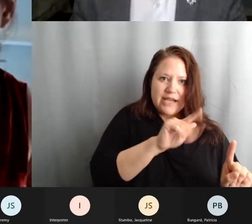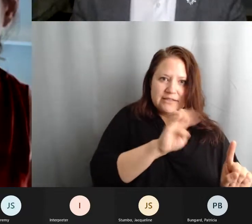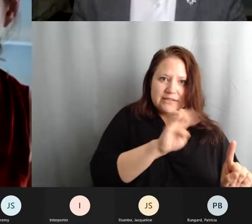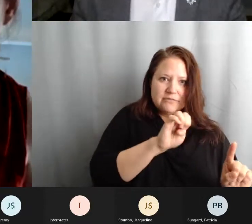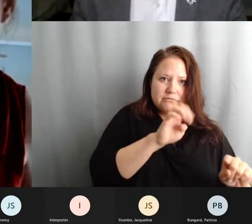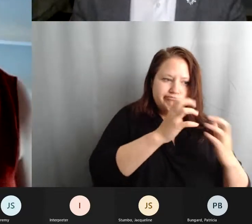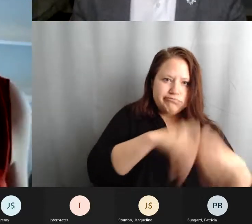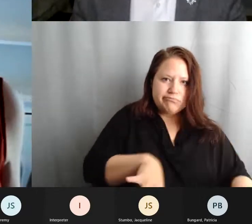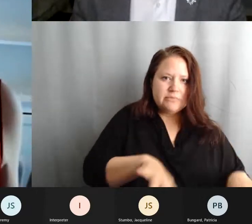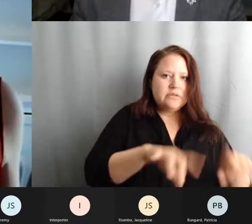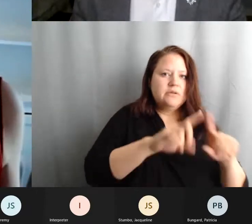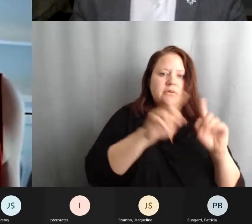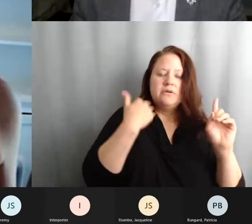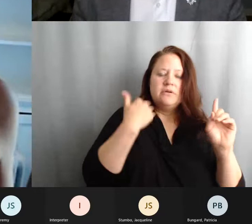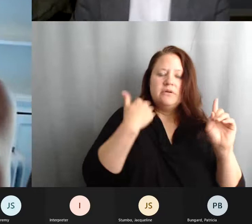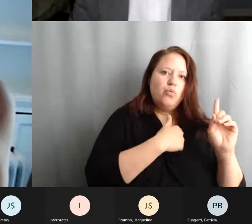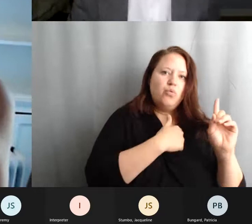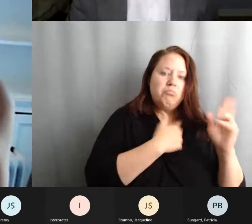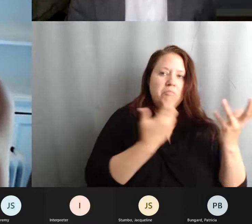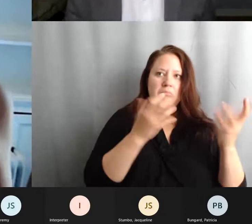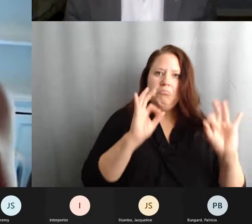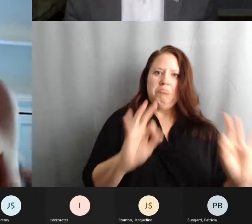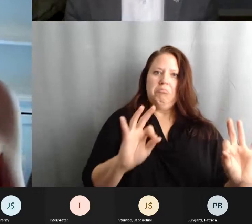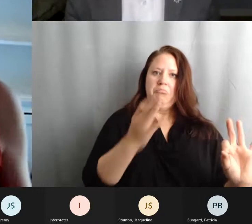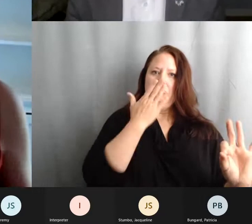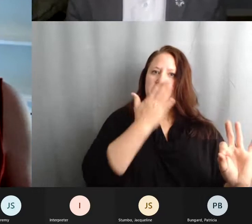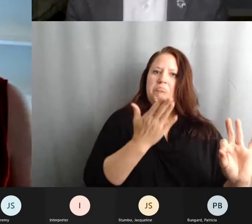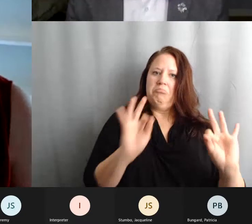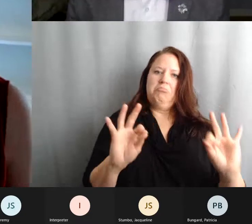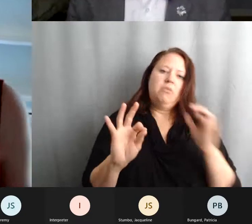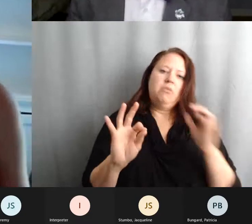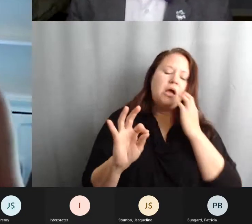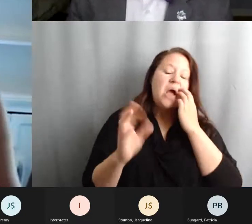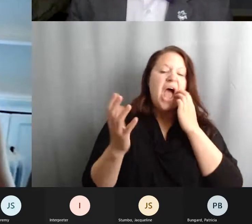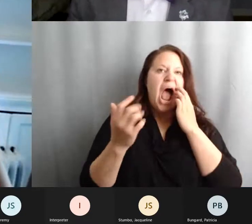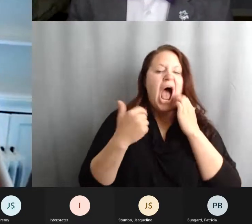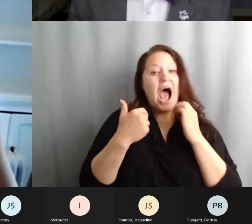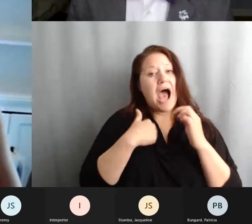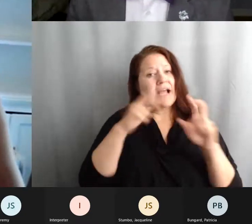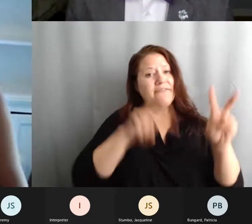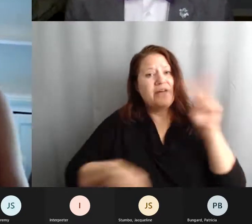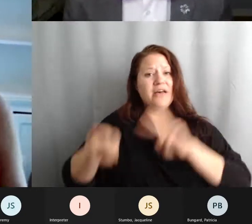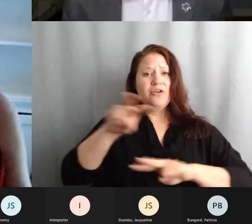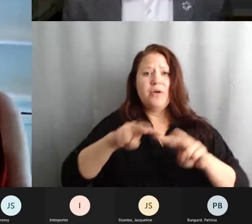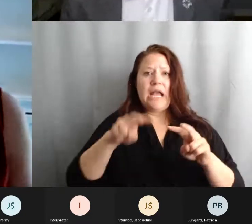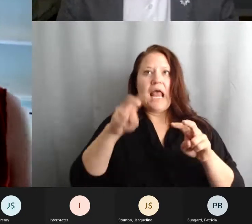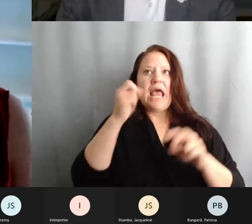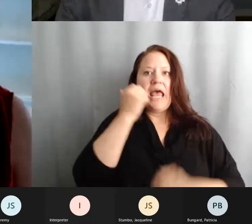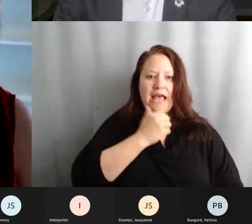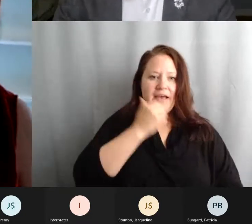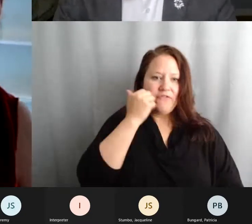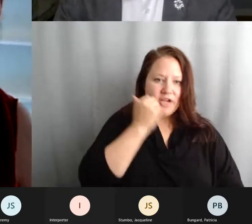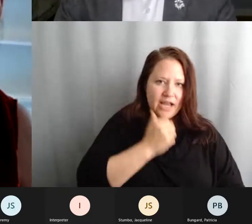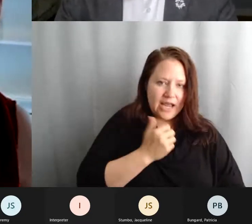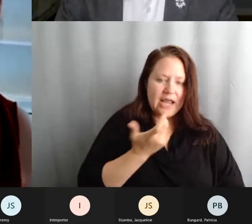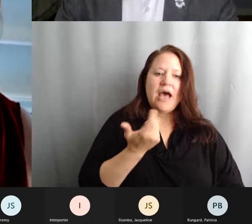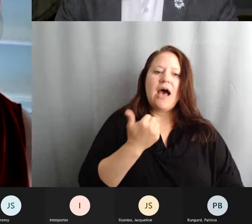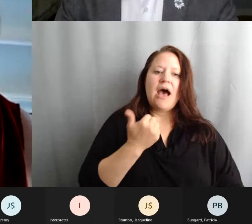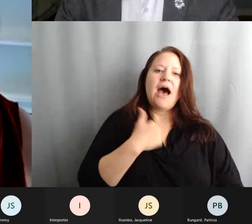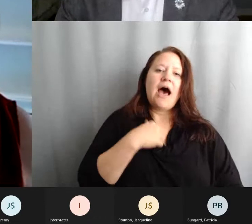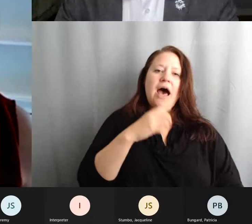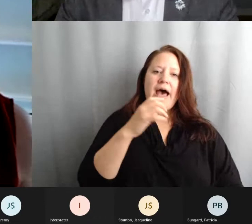And then we are in good shape. So I am evaluating this every day. I talk quite a lot to